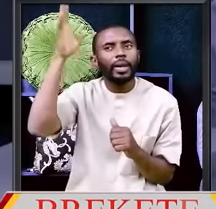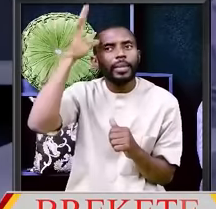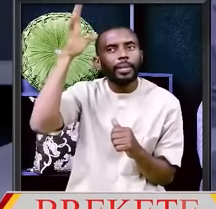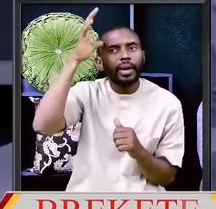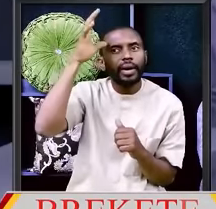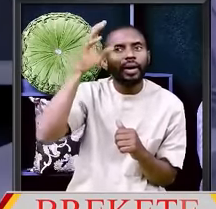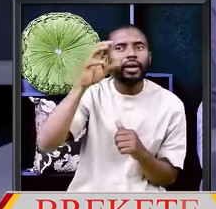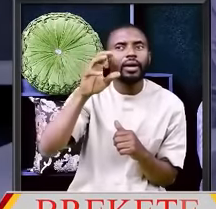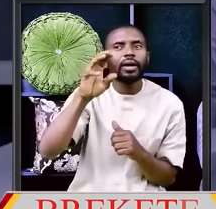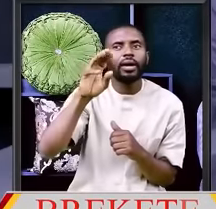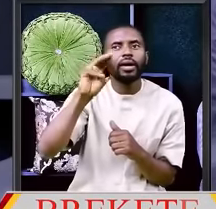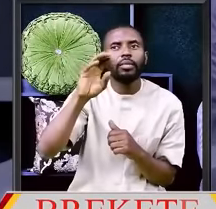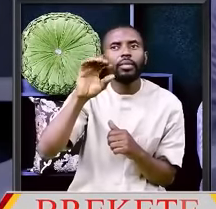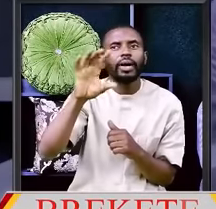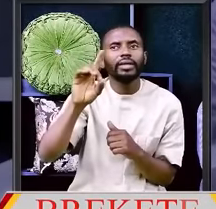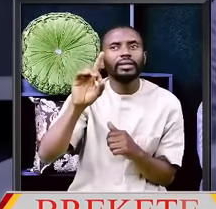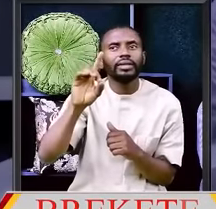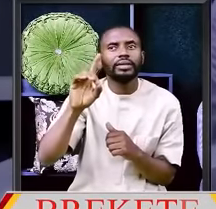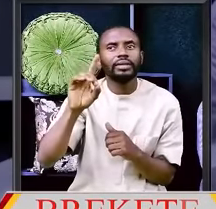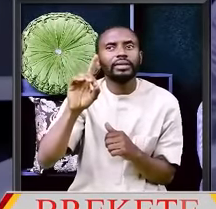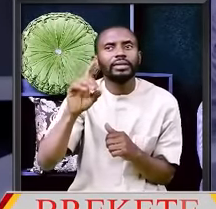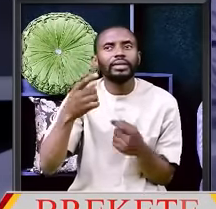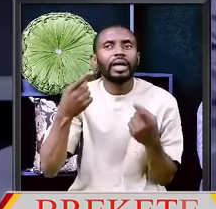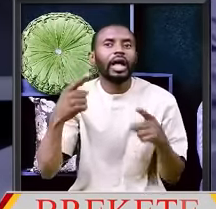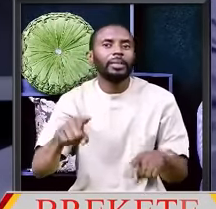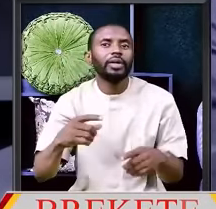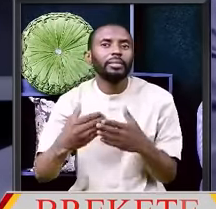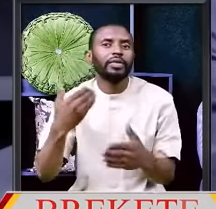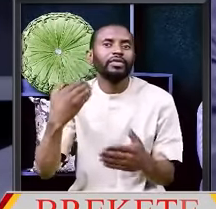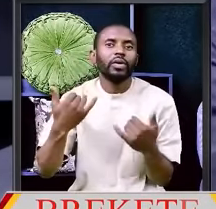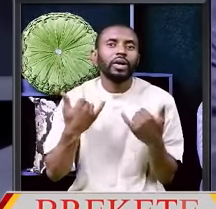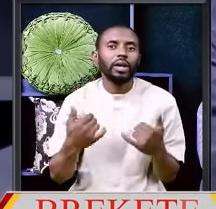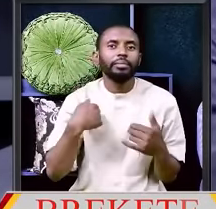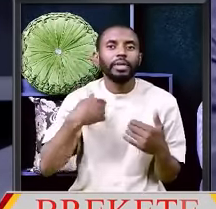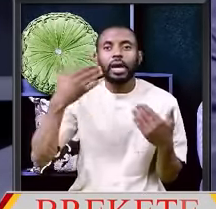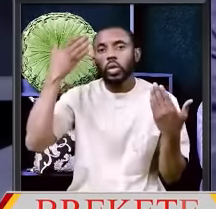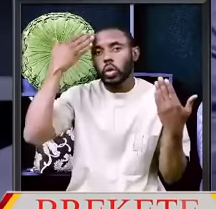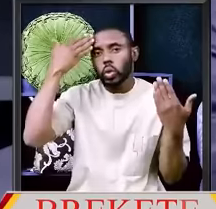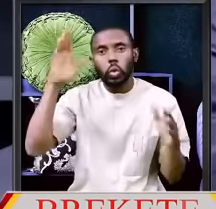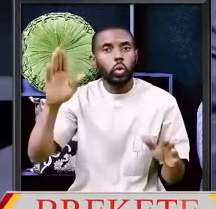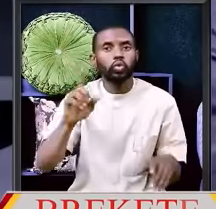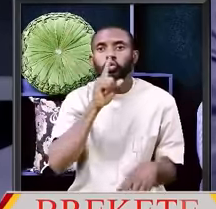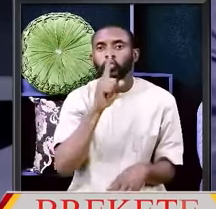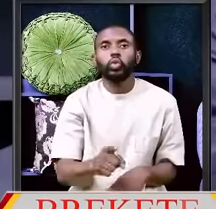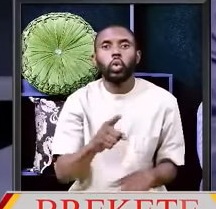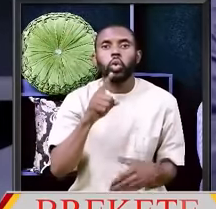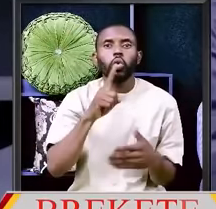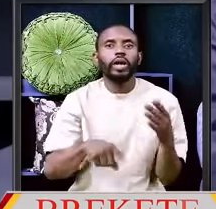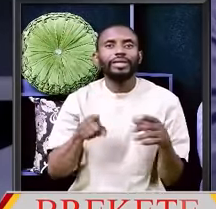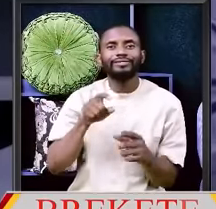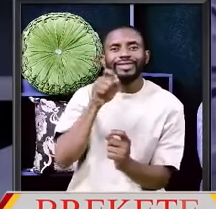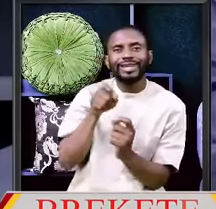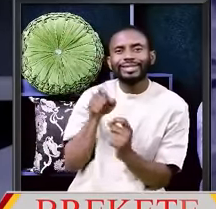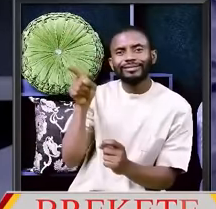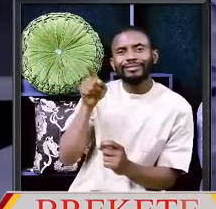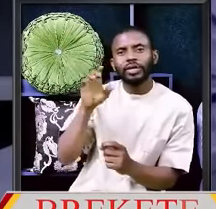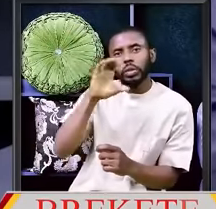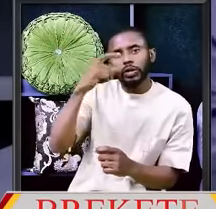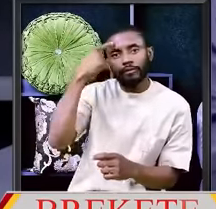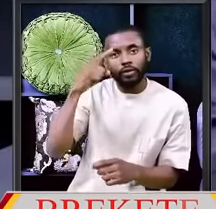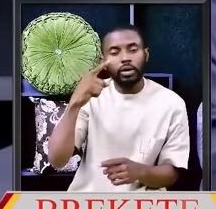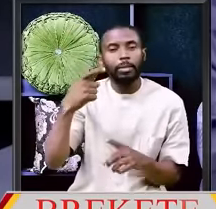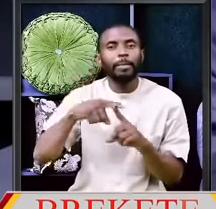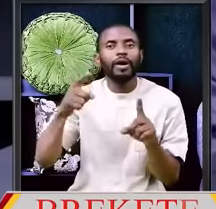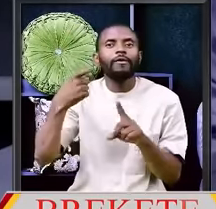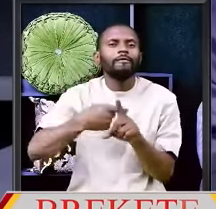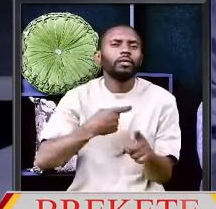demand. Before now, I wasn't too sure what exactly he was looking for. But from today's program,